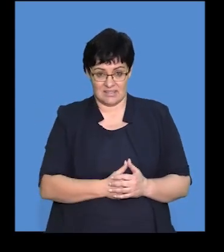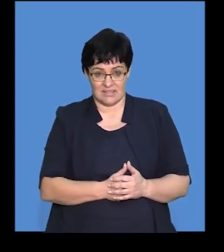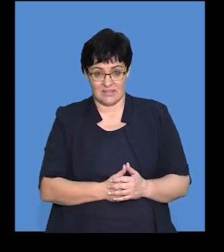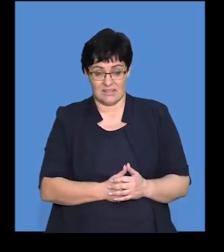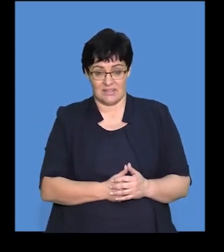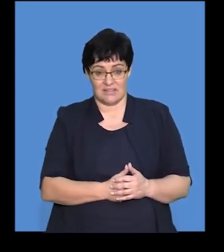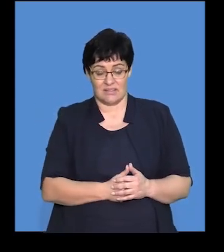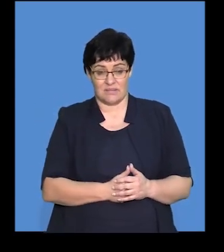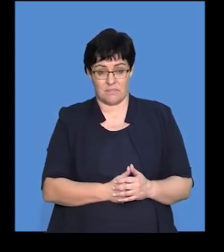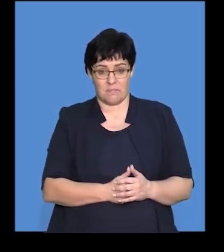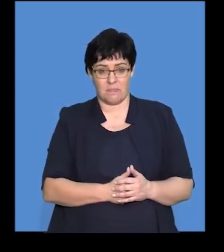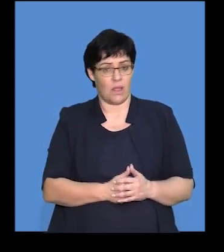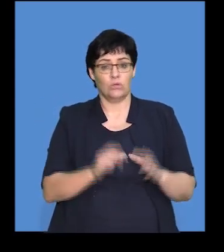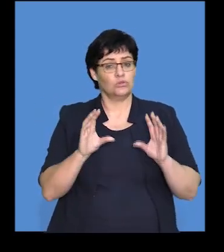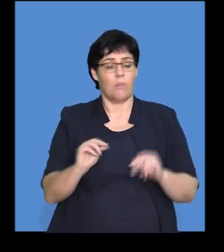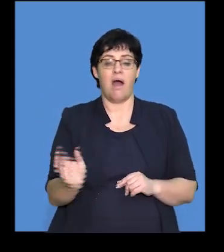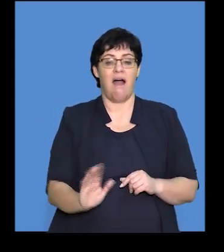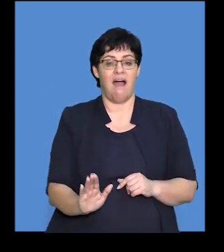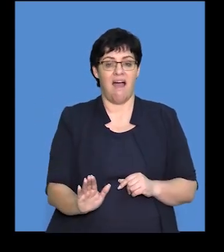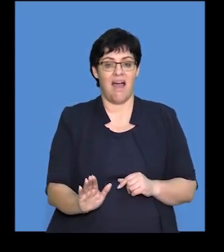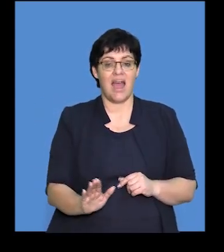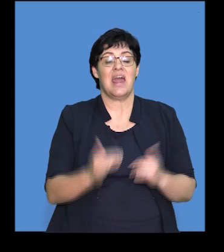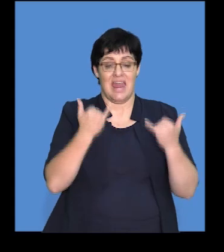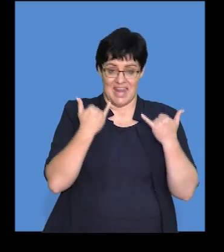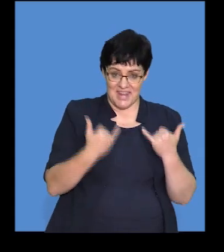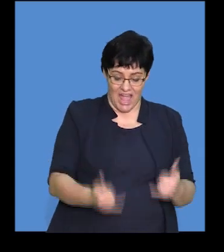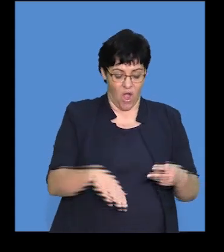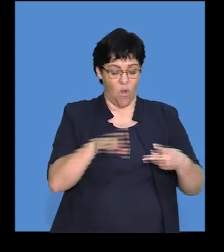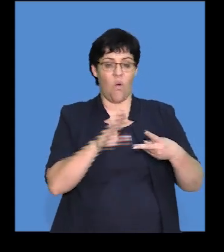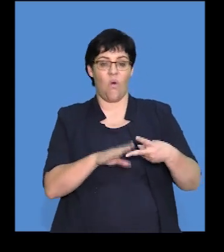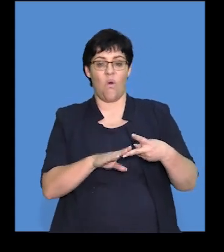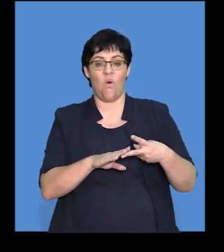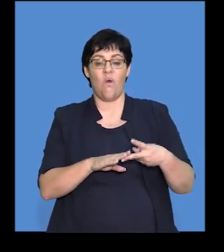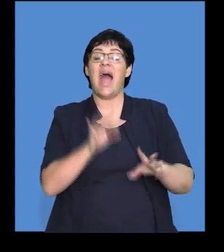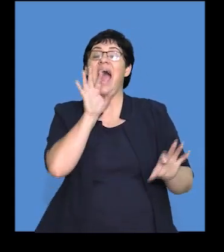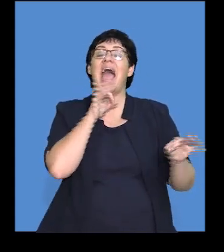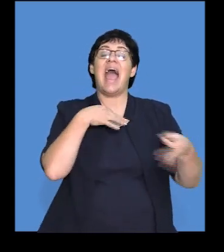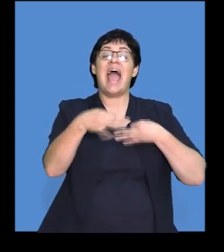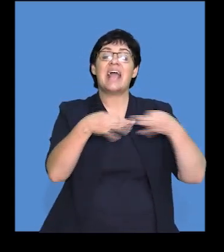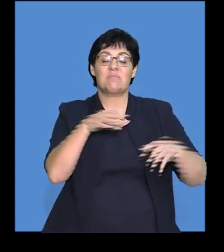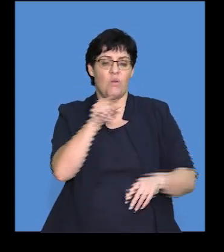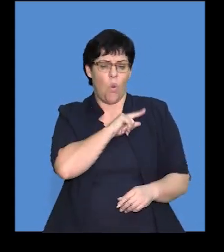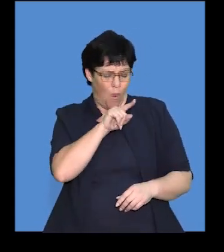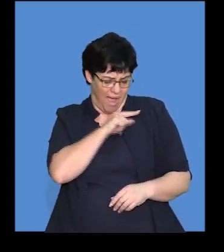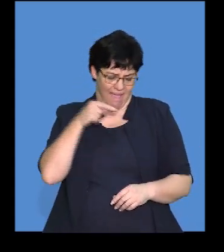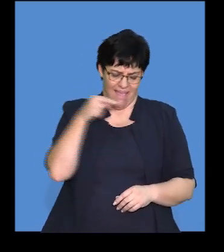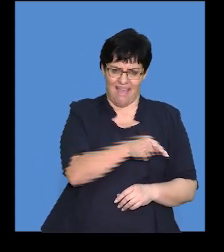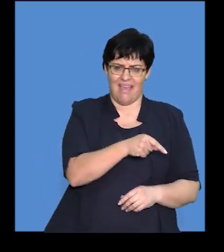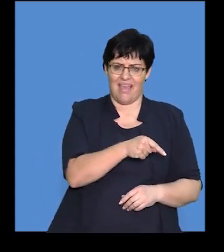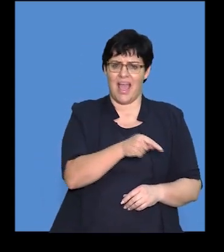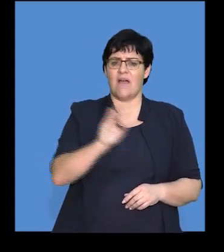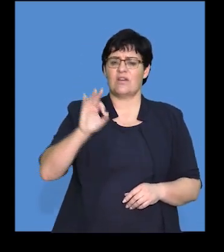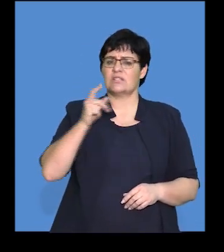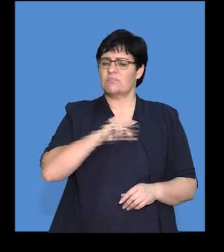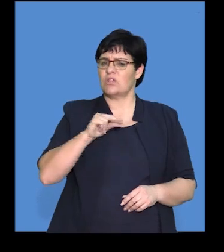personification. But remember, we don't stop there. You need to go into the second question and explain why this figure of